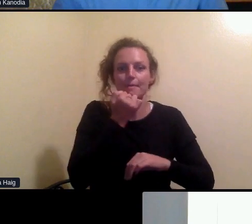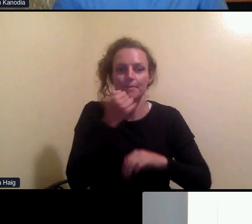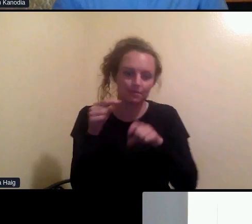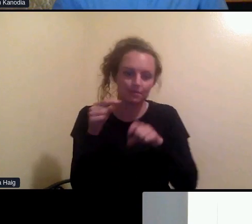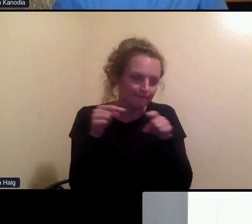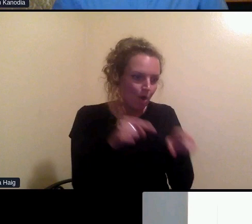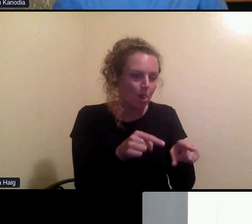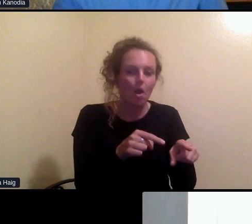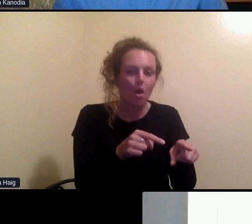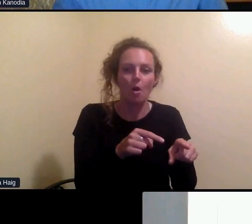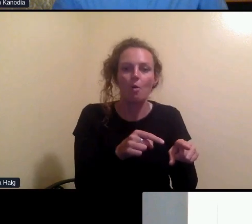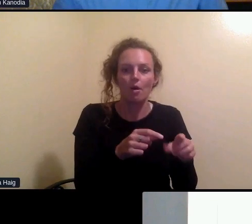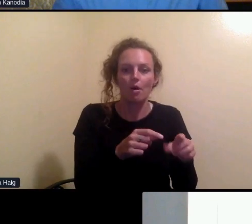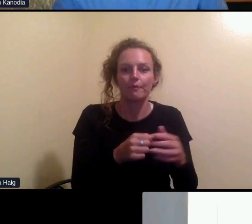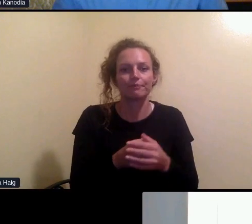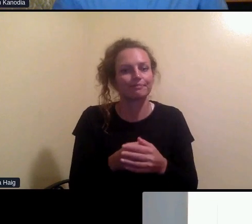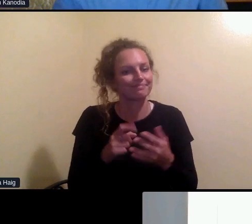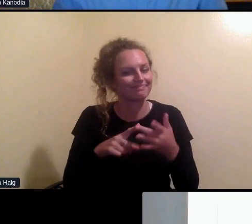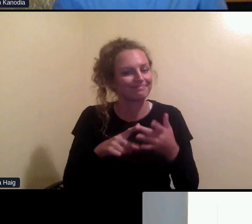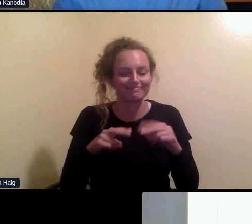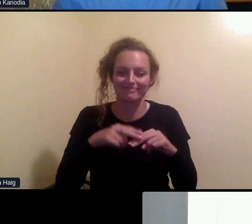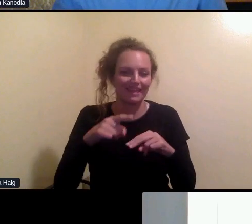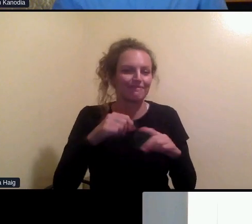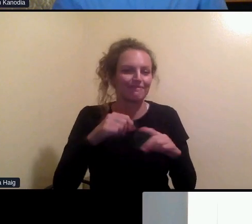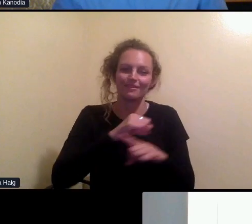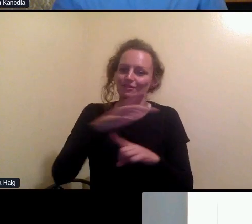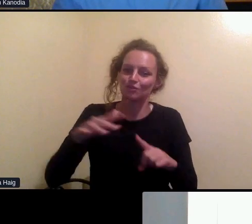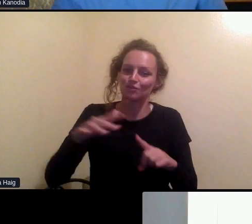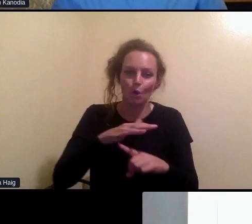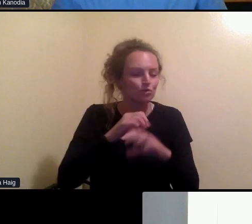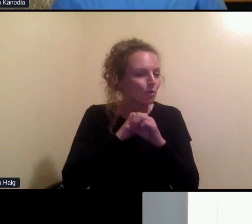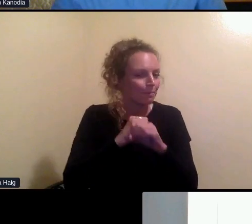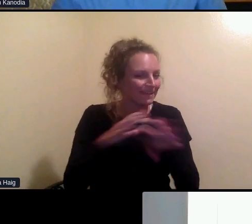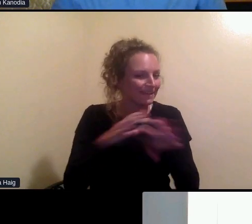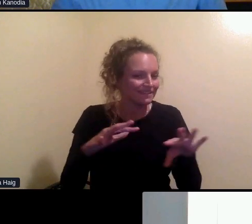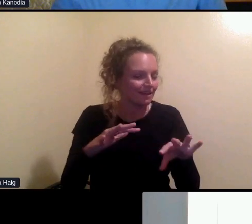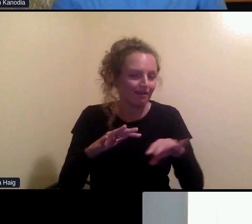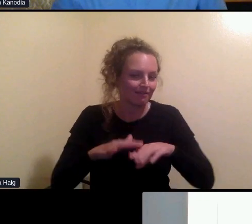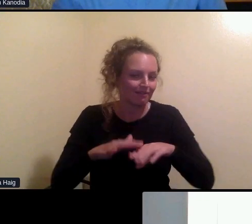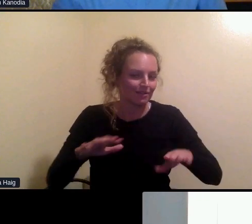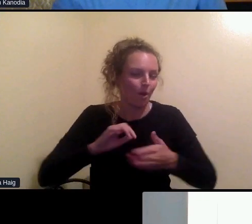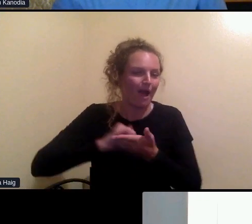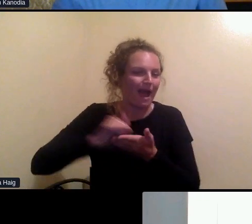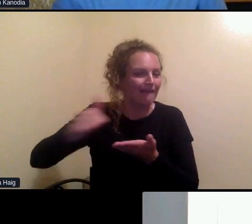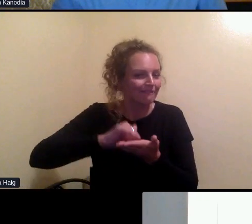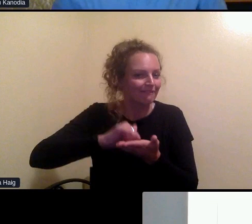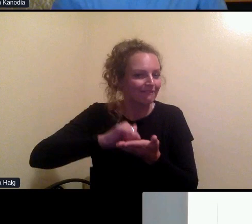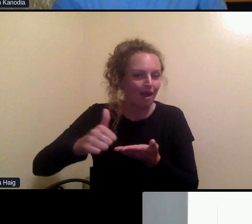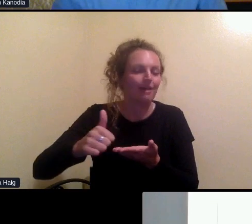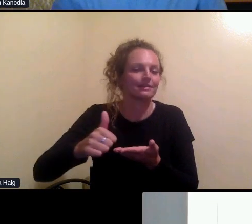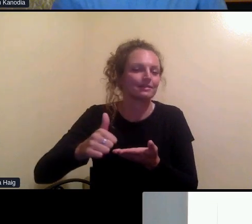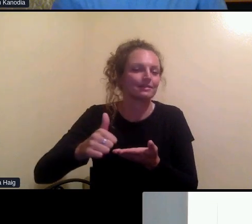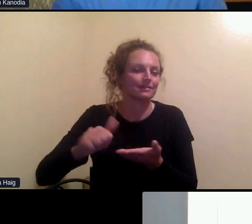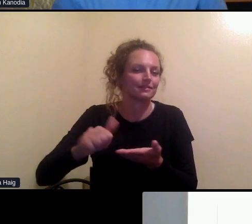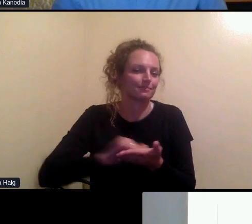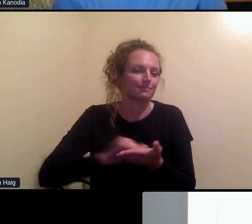have the right web presence and you're not tapping in to the social media part of accessibility, I know it's tough. And as